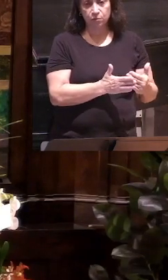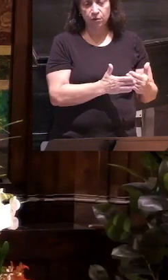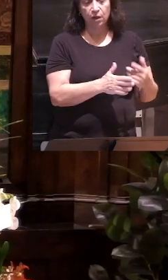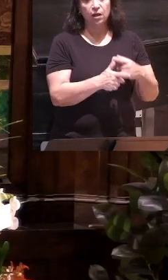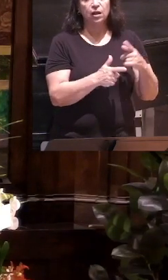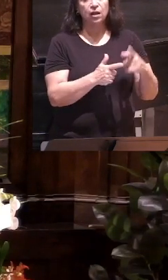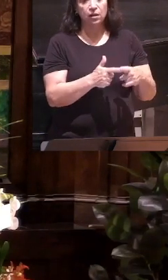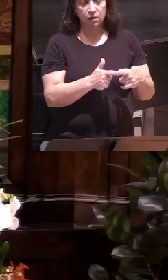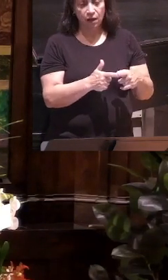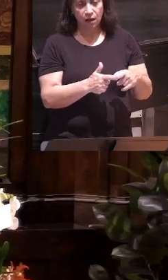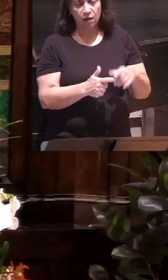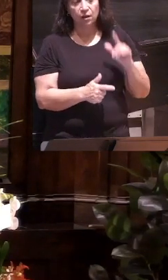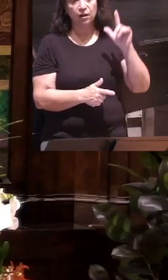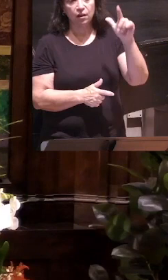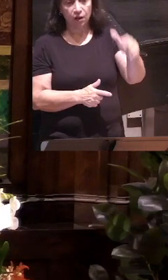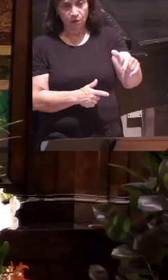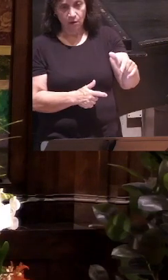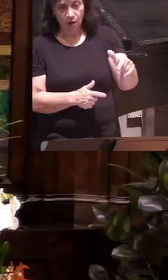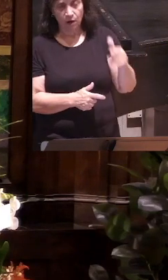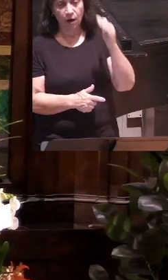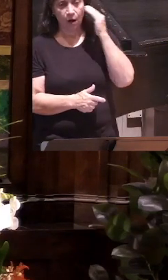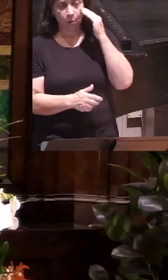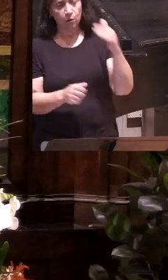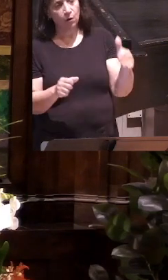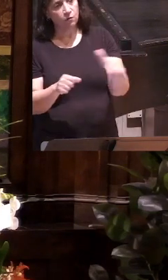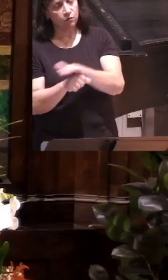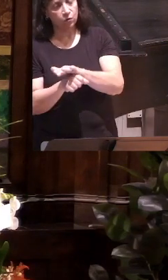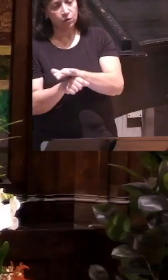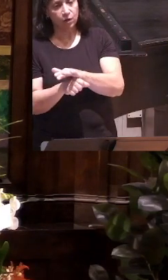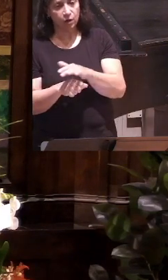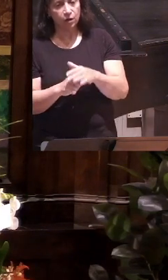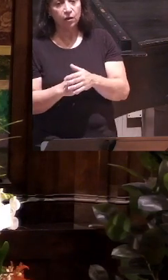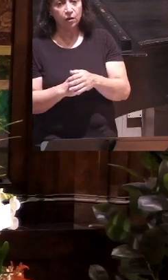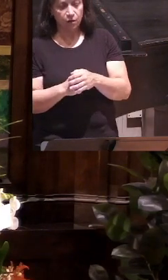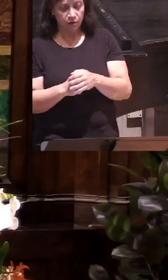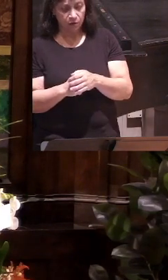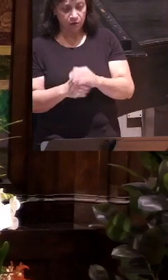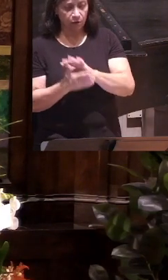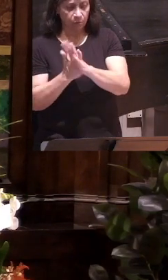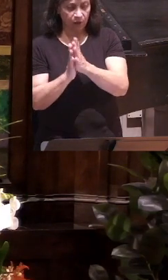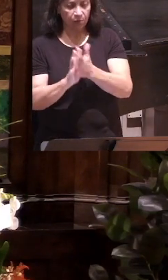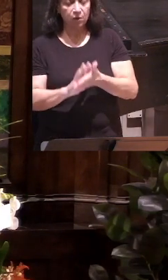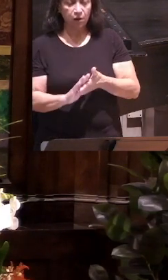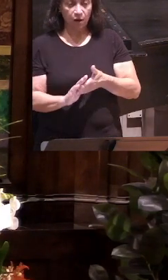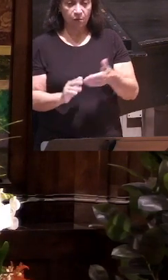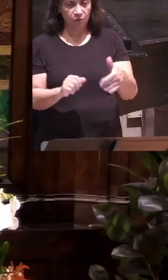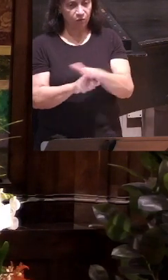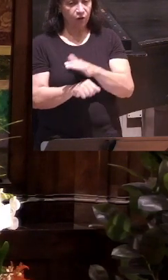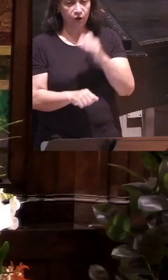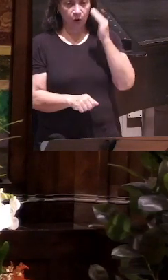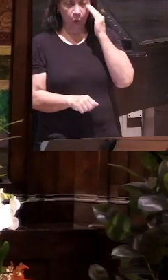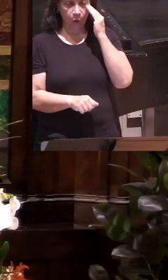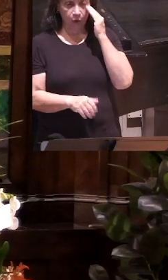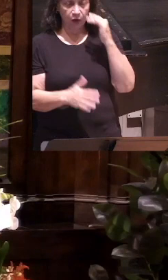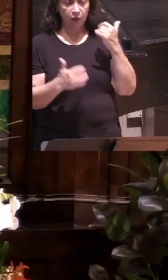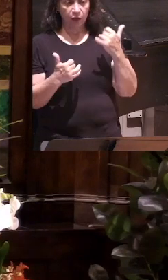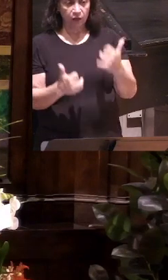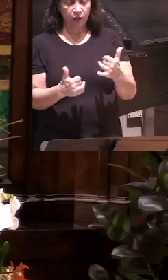then I will know fully, even as I have been fully known. And